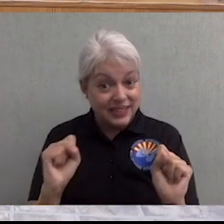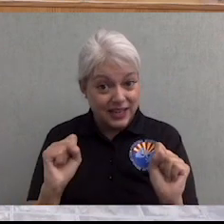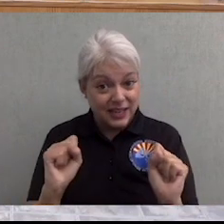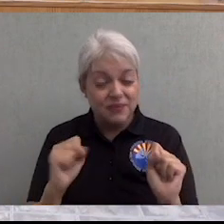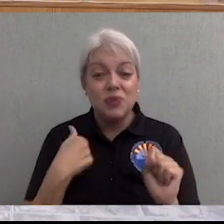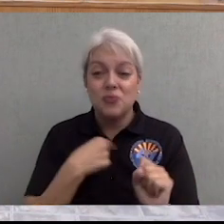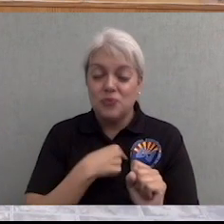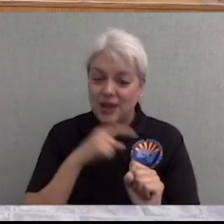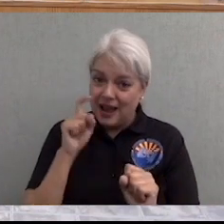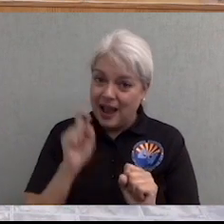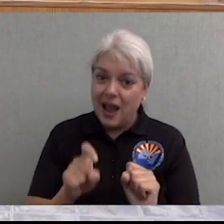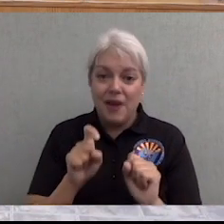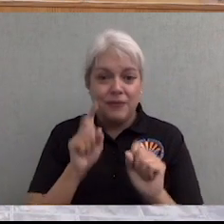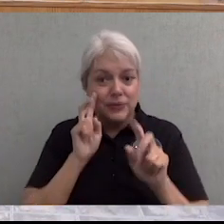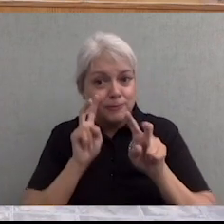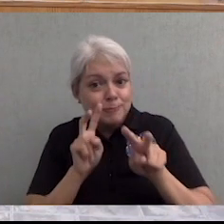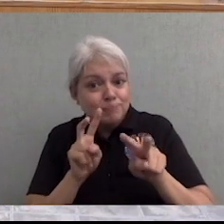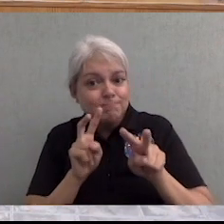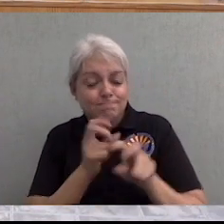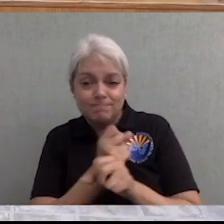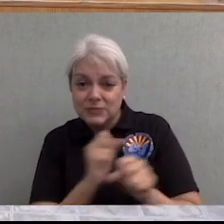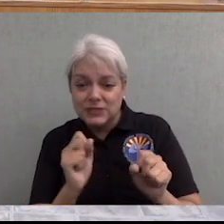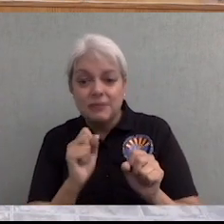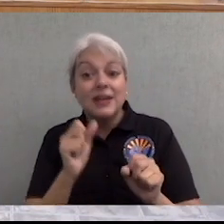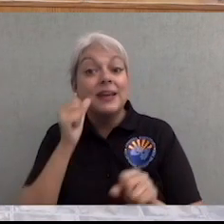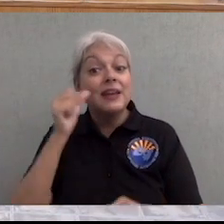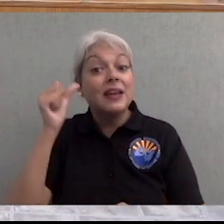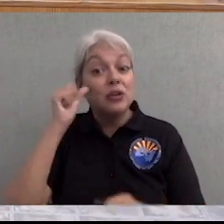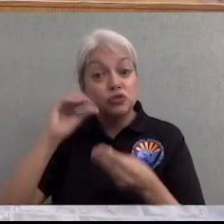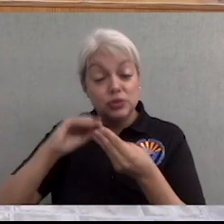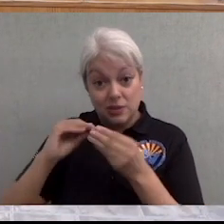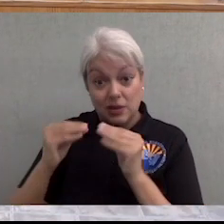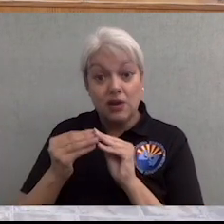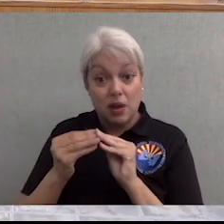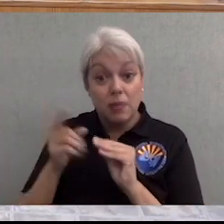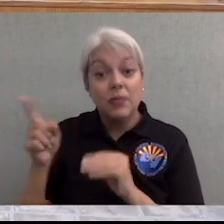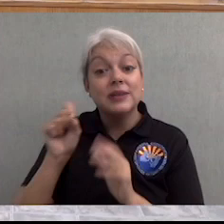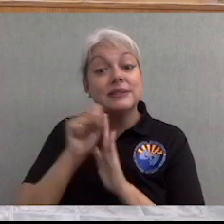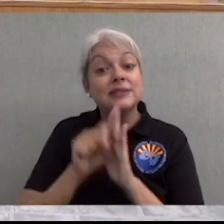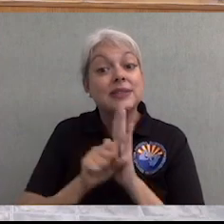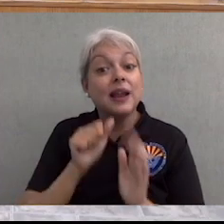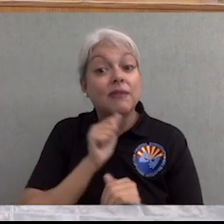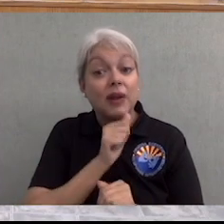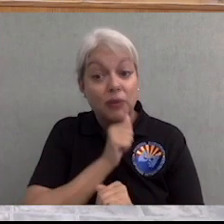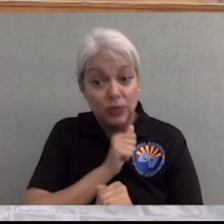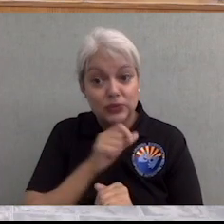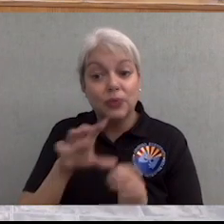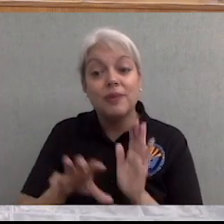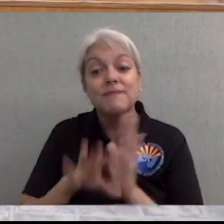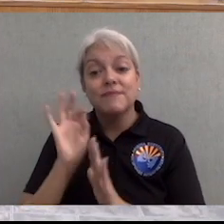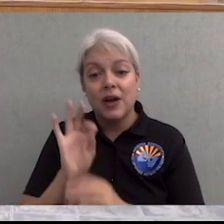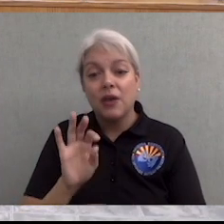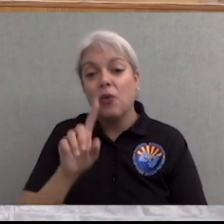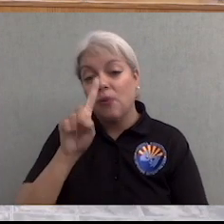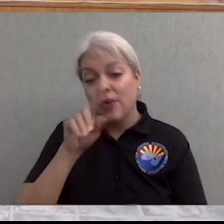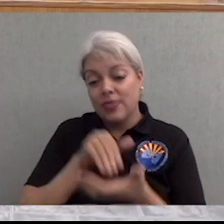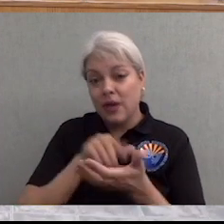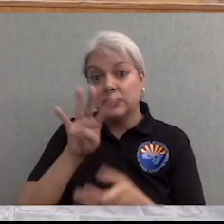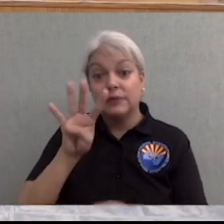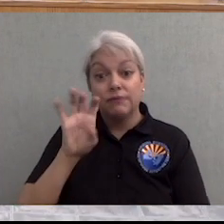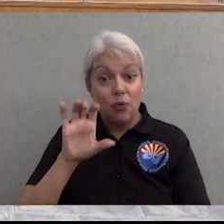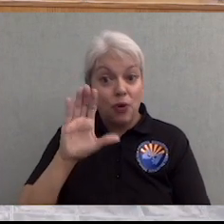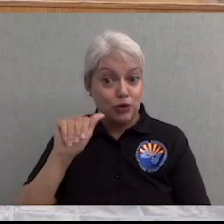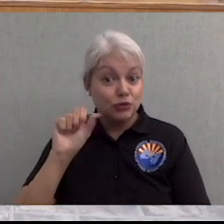safe. The numbers here yesterday posted in the state of Arizona were 1,400 cases, but a couple days ago we were